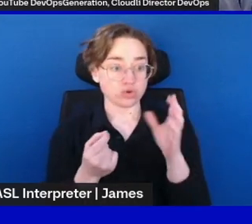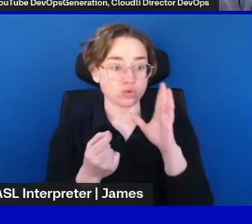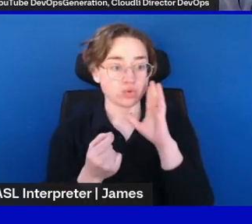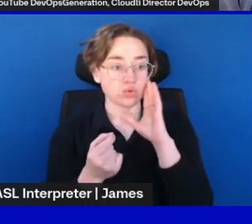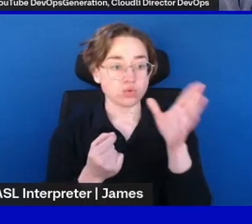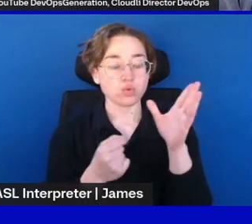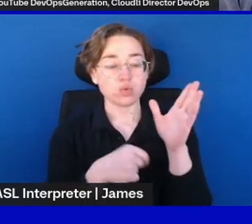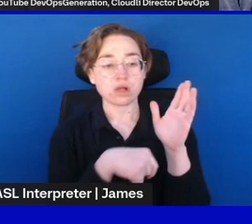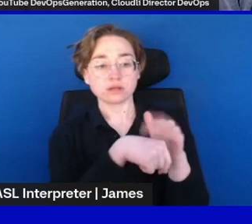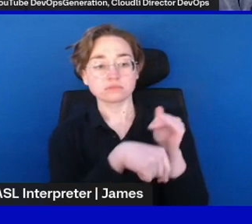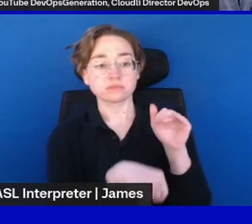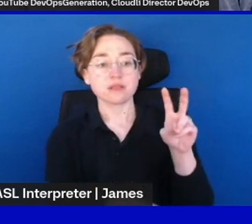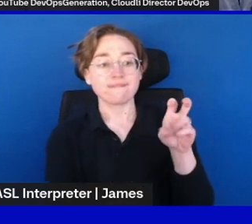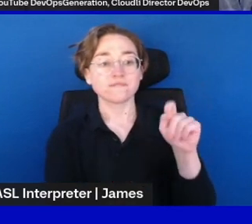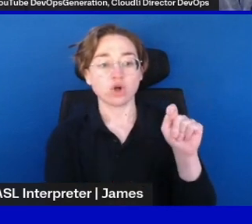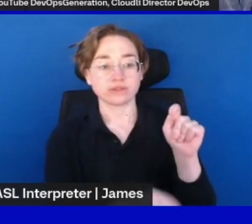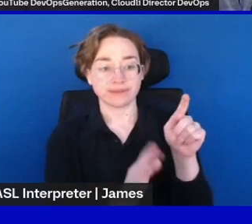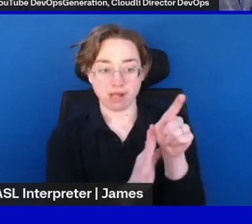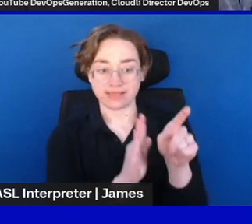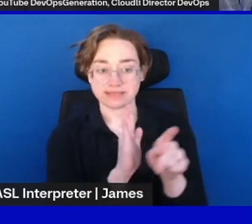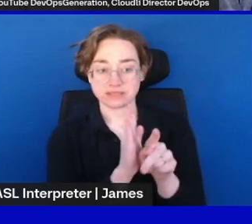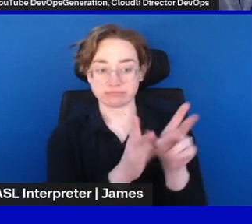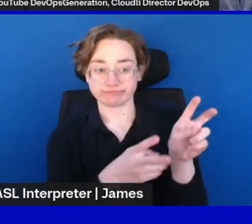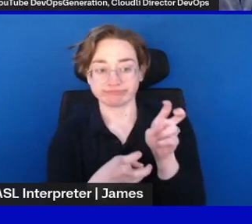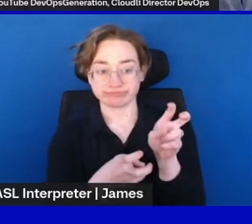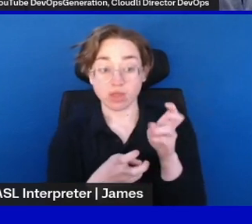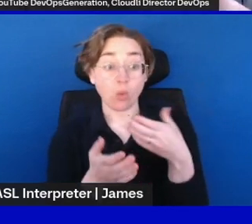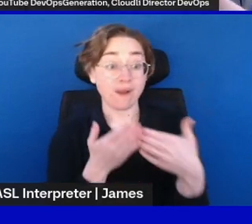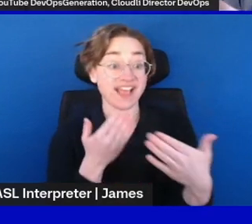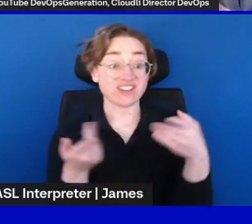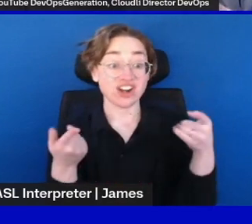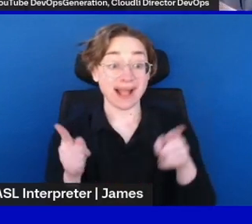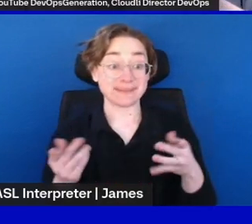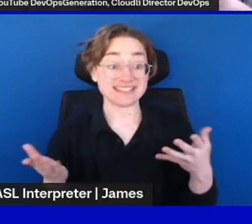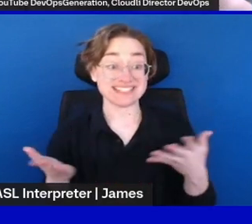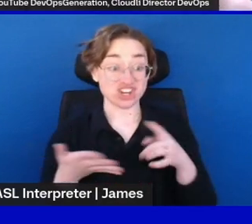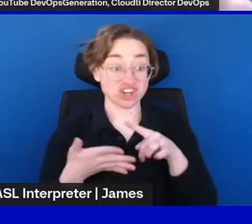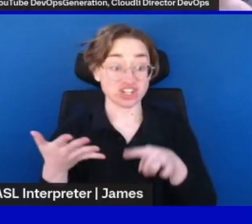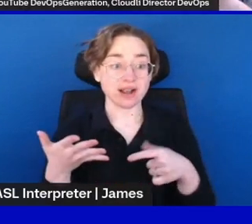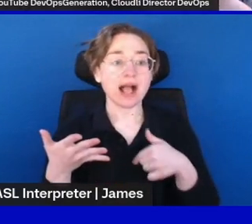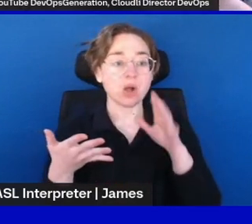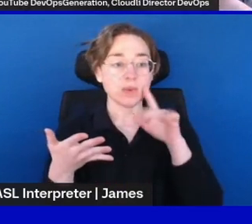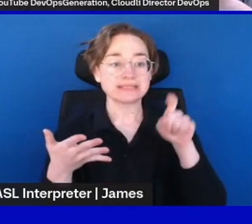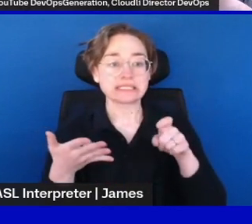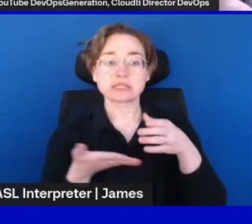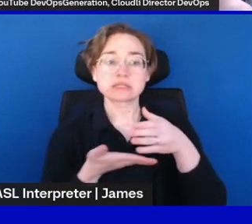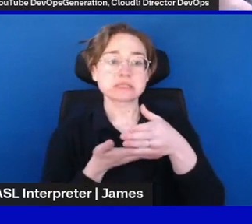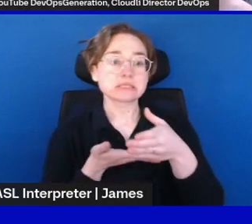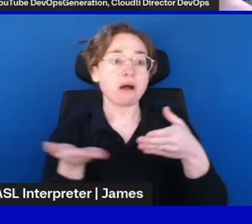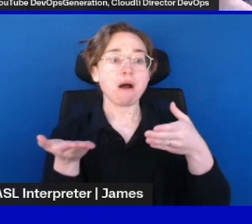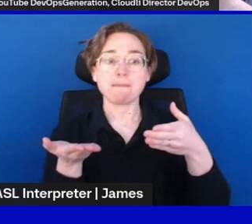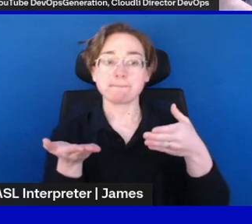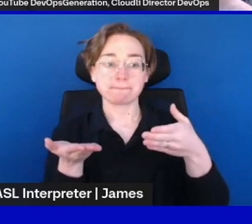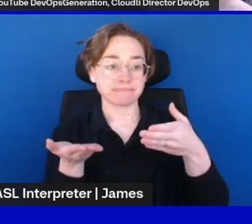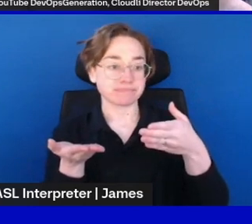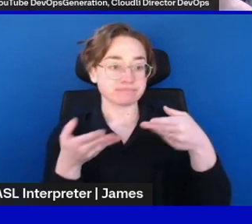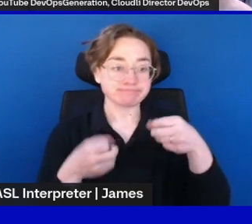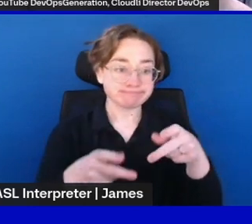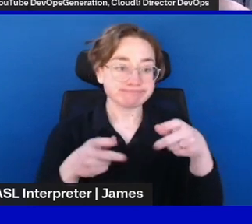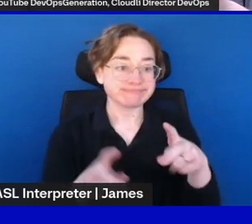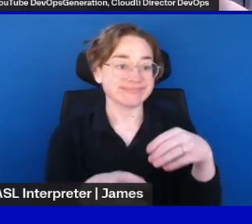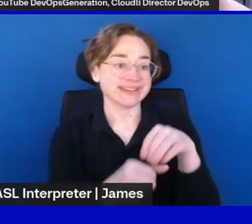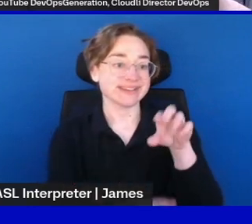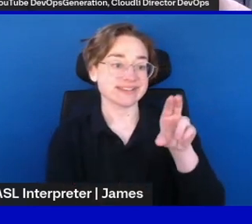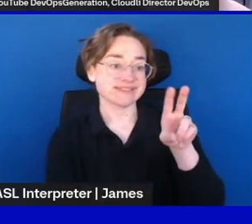Vault policy. I'm saying that whatever happens in here, I will need some privileges inside of Vault. And so if I go up